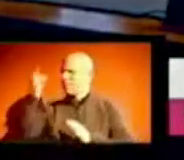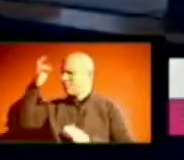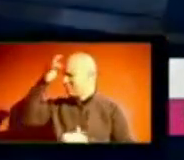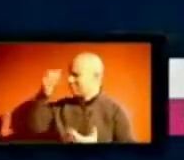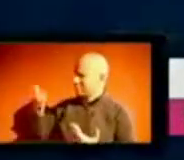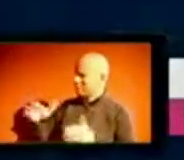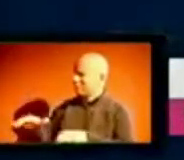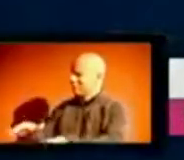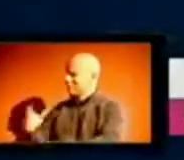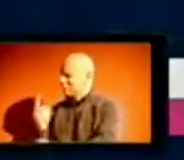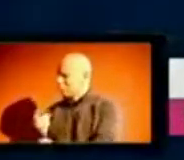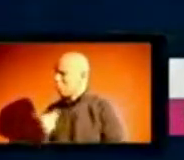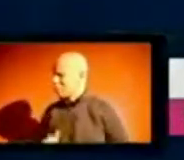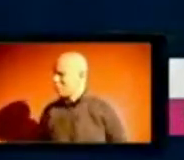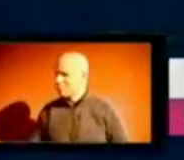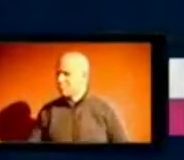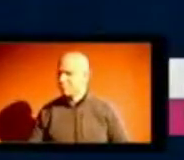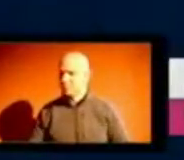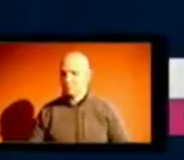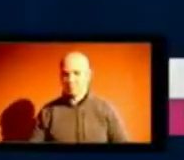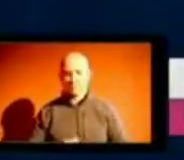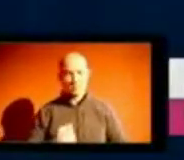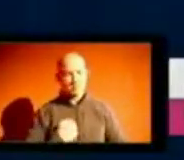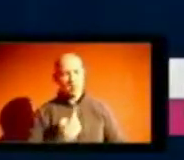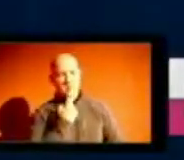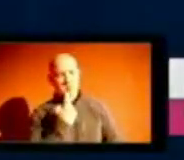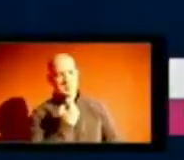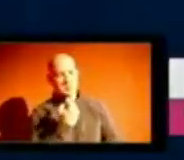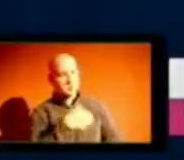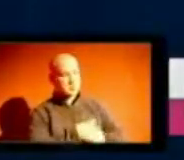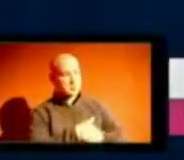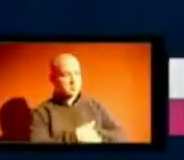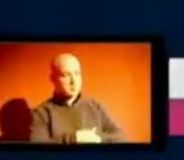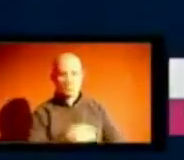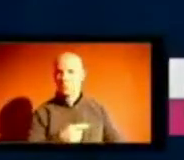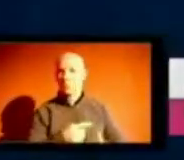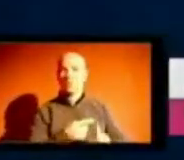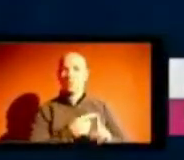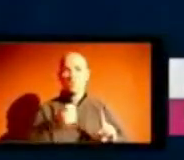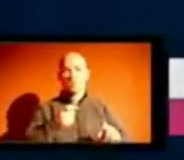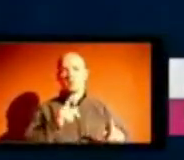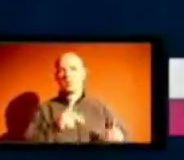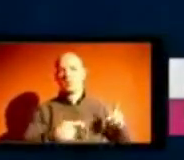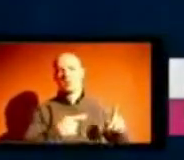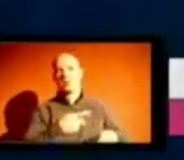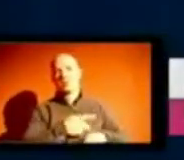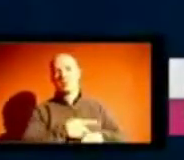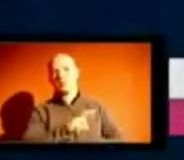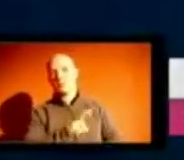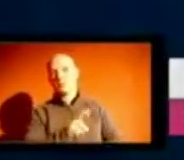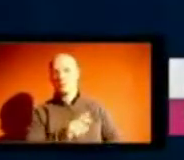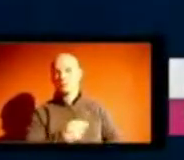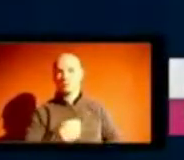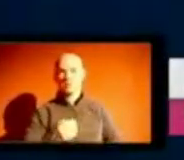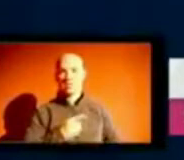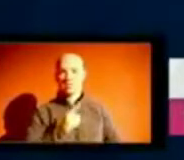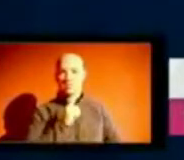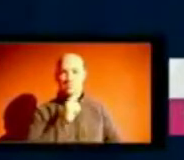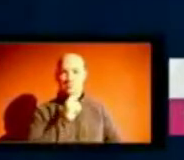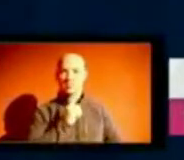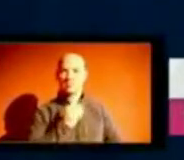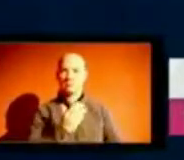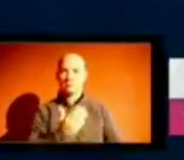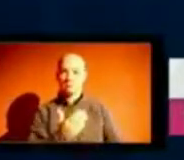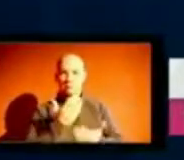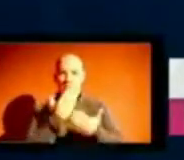in English, translated as well. On behalf of the people of Puerto Rico, I thank the